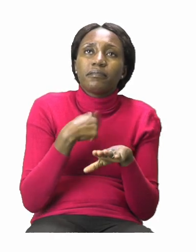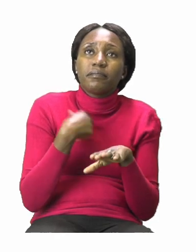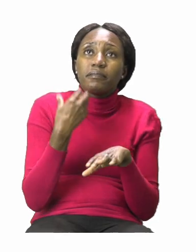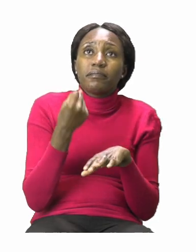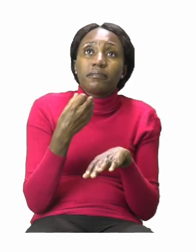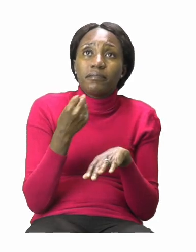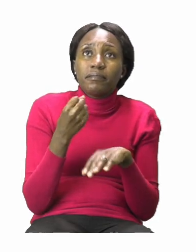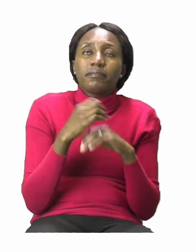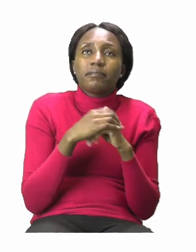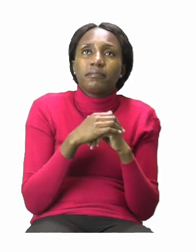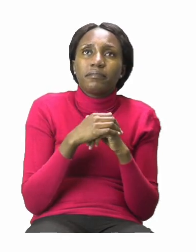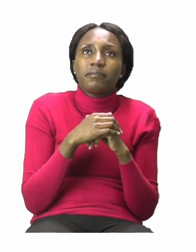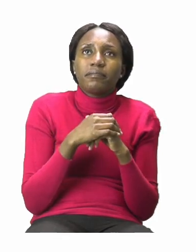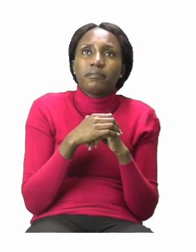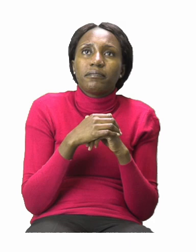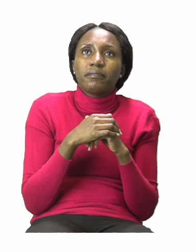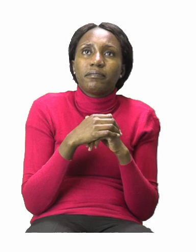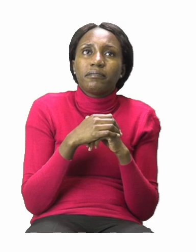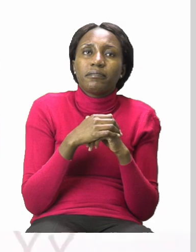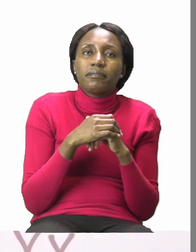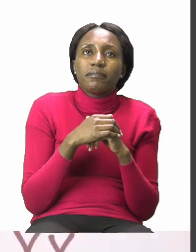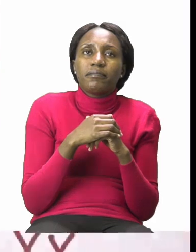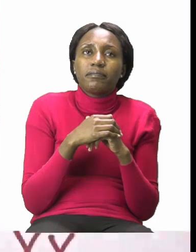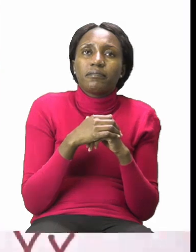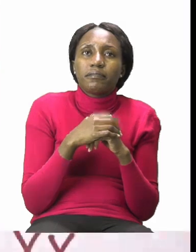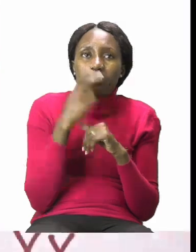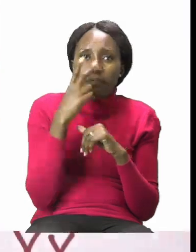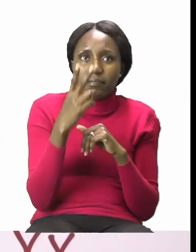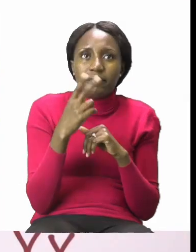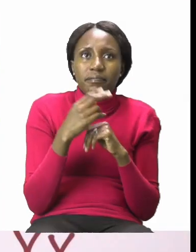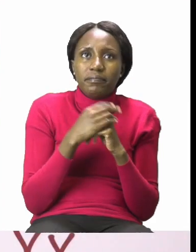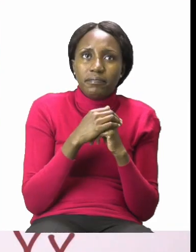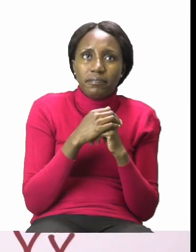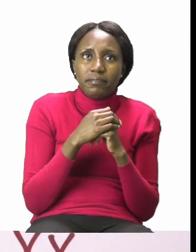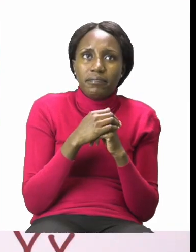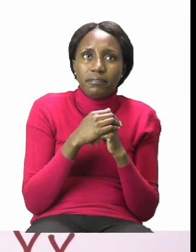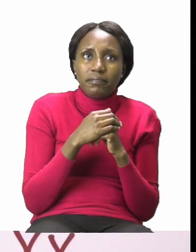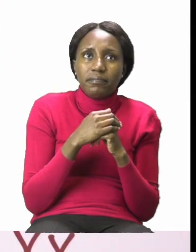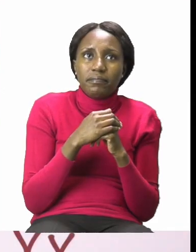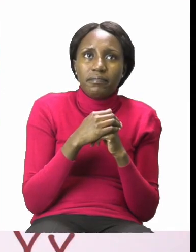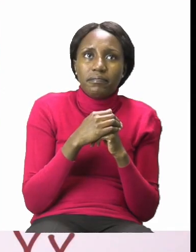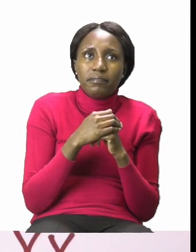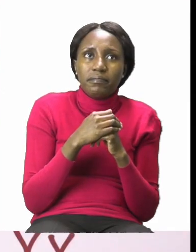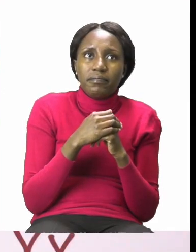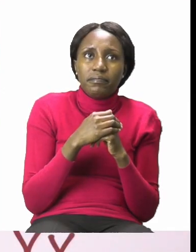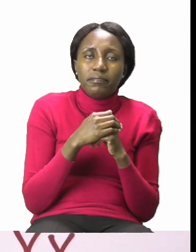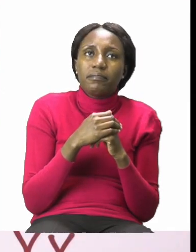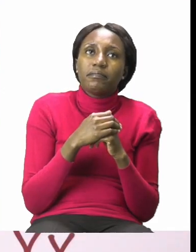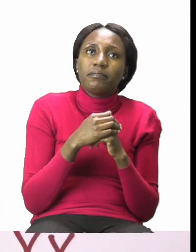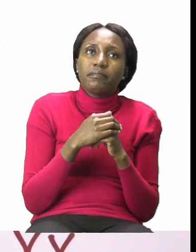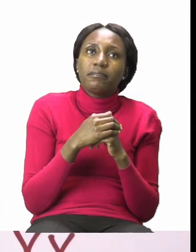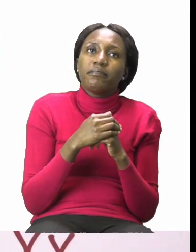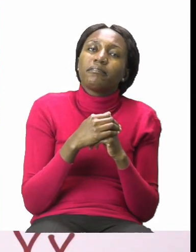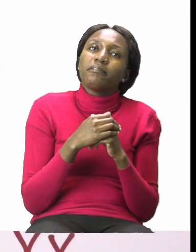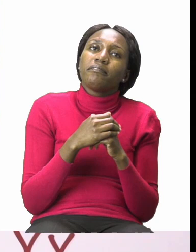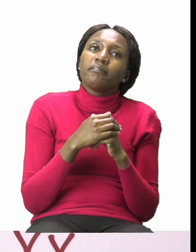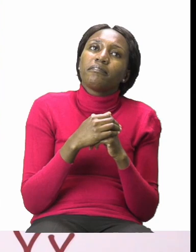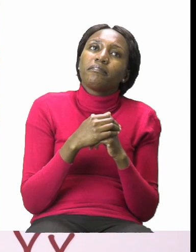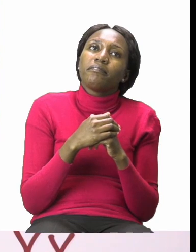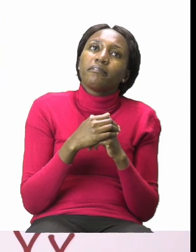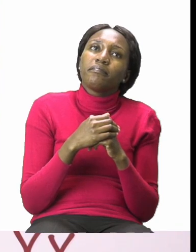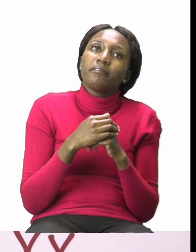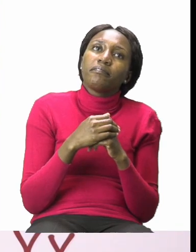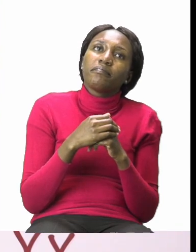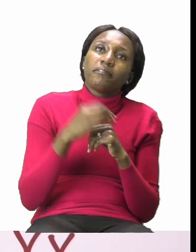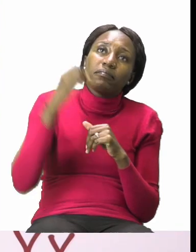hope you're going to do the same with me. So let's take a look. I've taken the last set, the one that's at the bottom, with